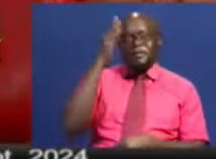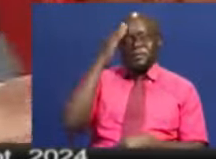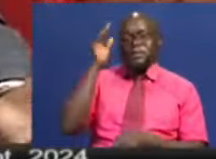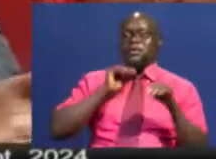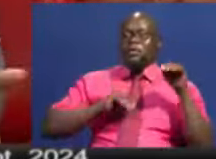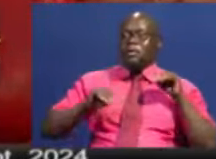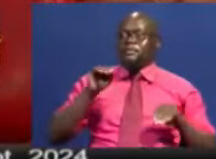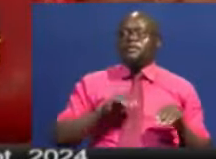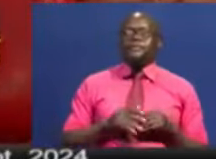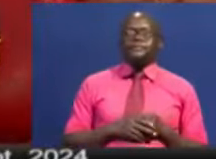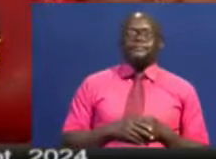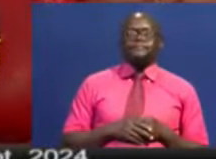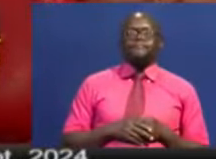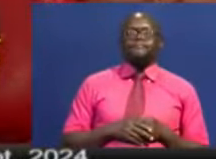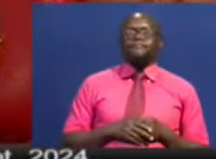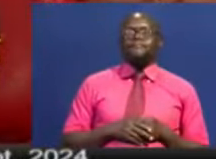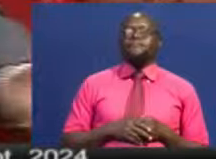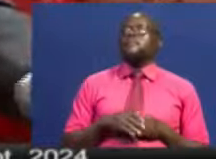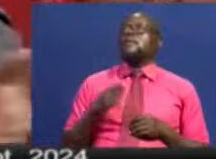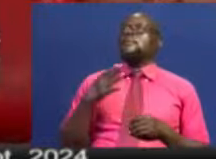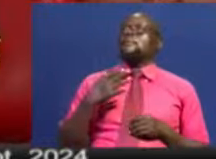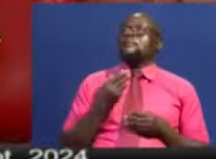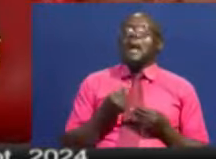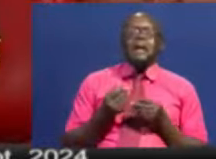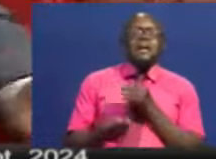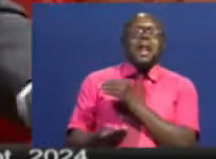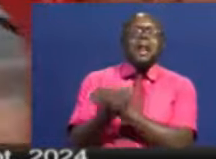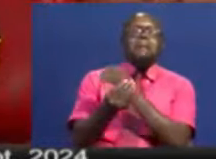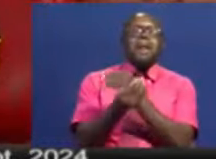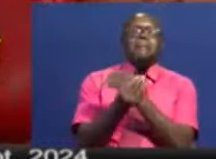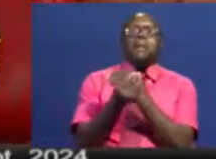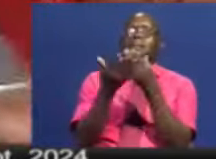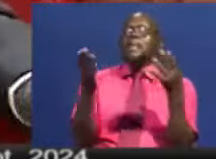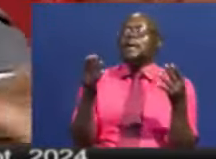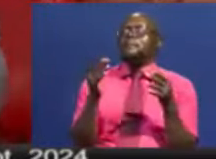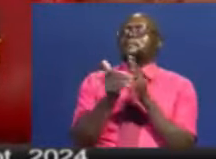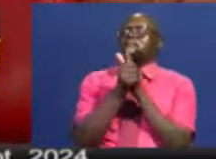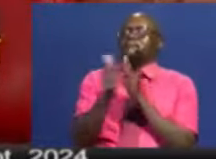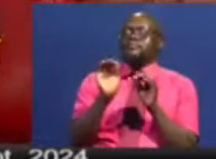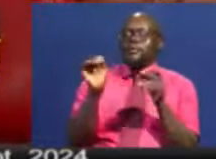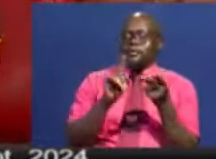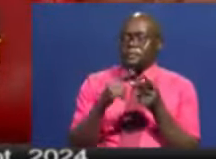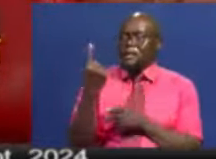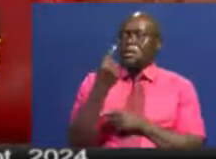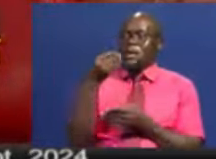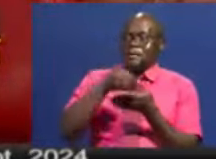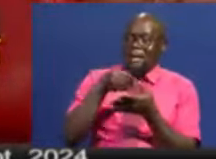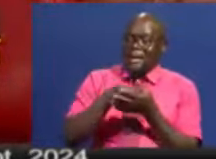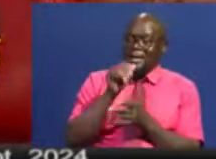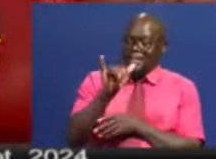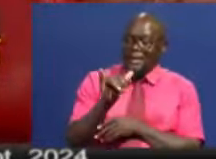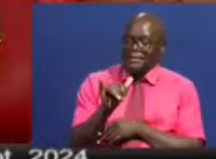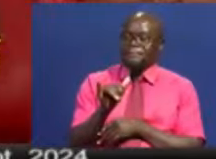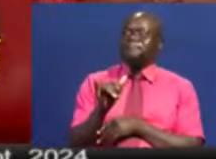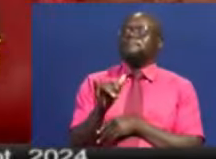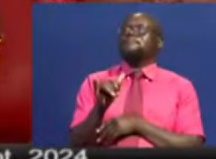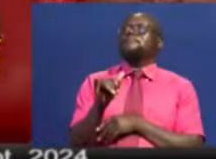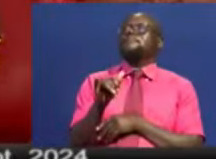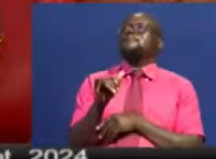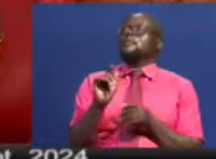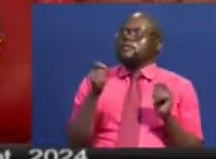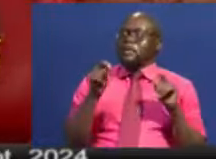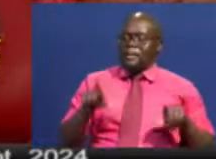Corruption, you know, pilferage, lethargy, incompetence. The only money, Mr. Speaker, that has touched